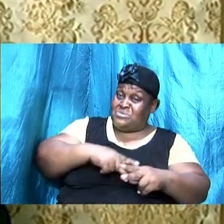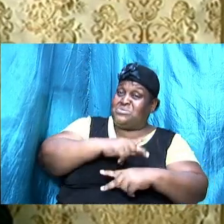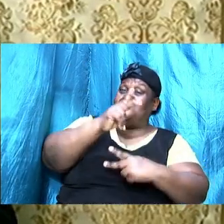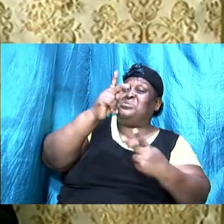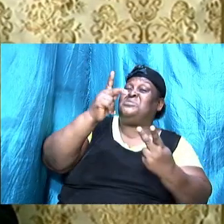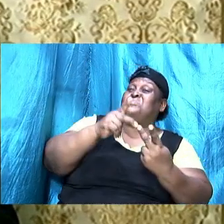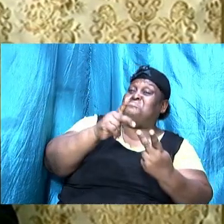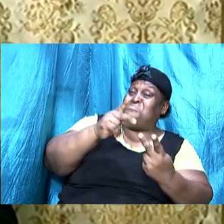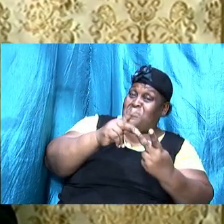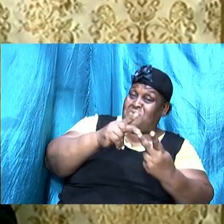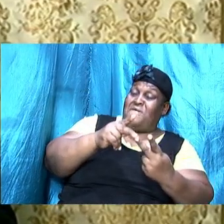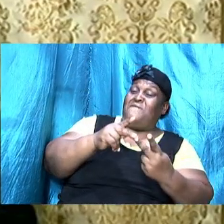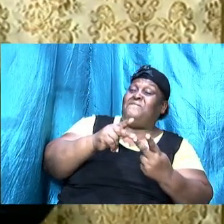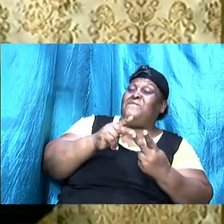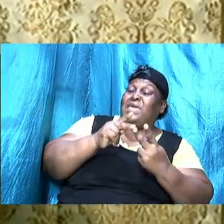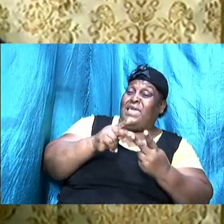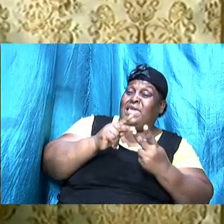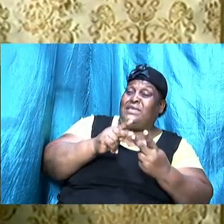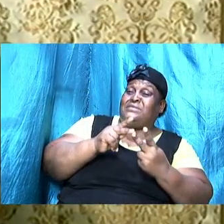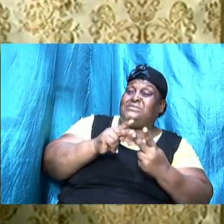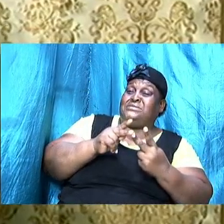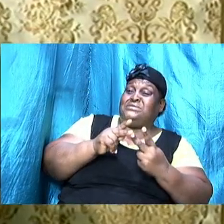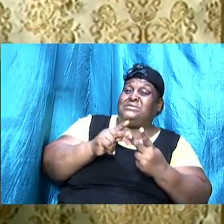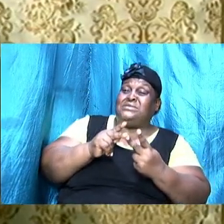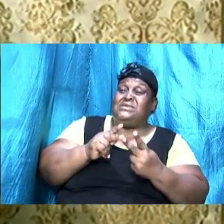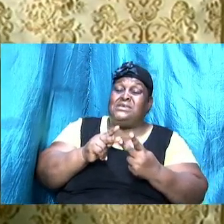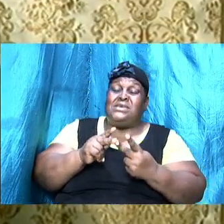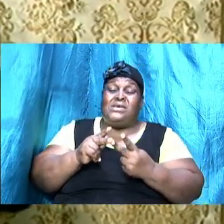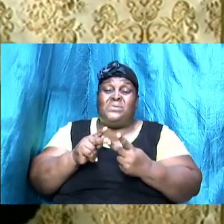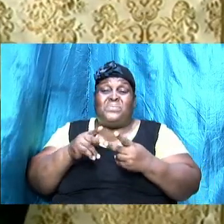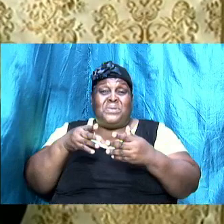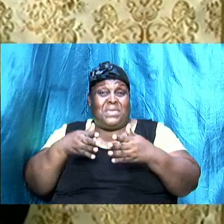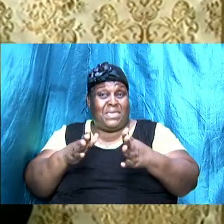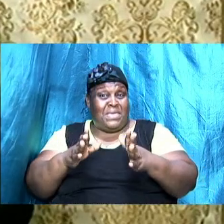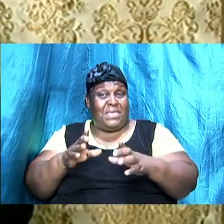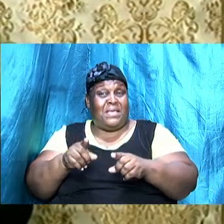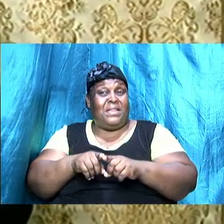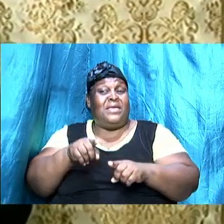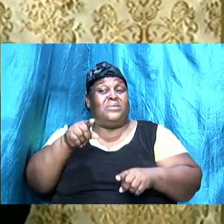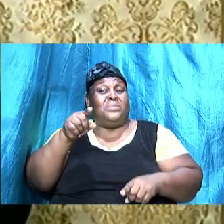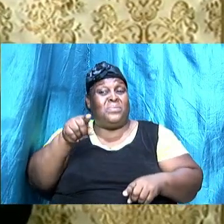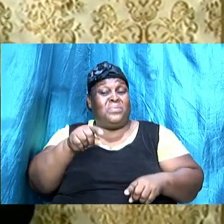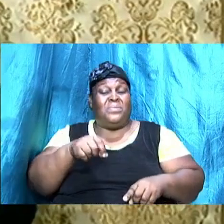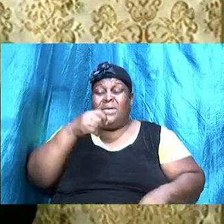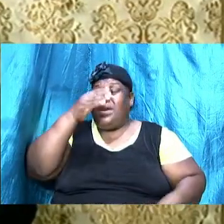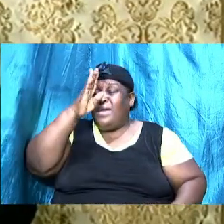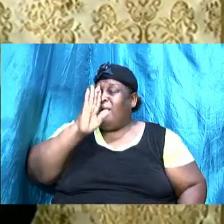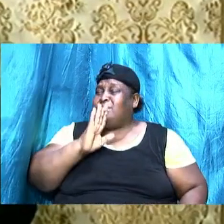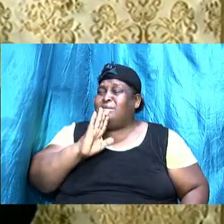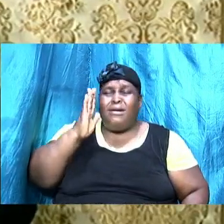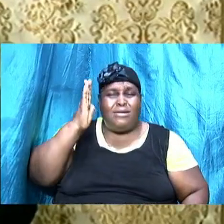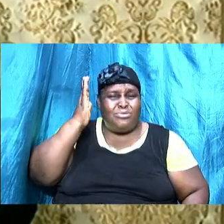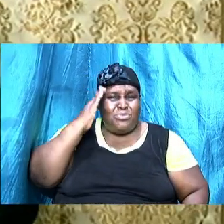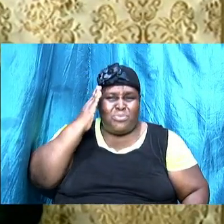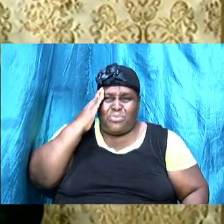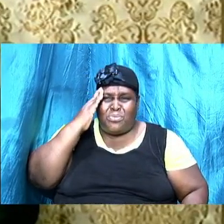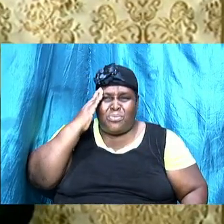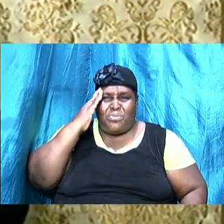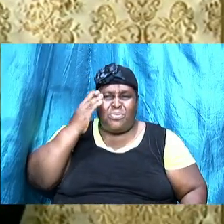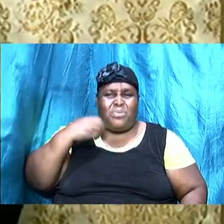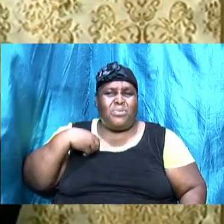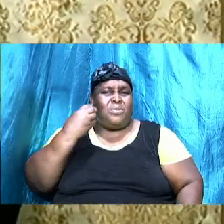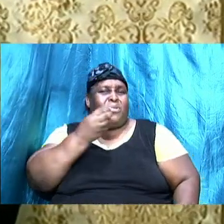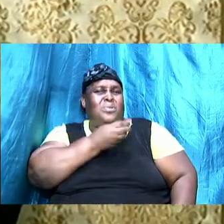not going to happen. And God Almighty knows that our spouses have